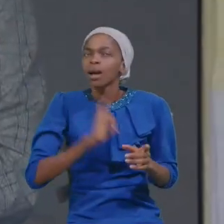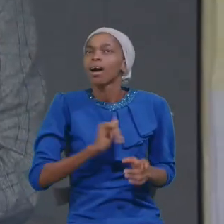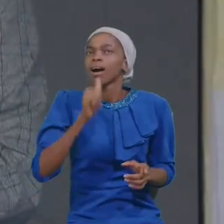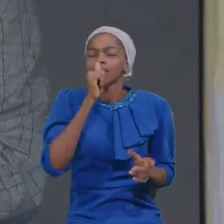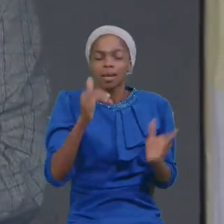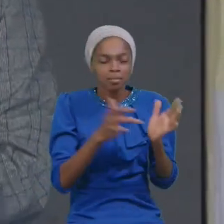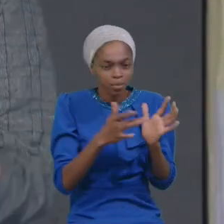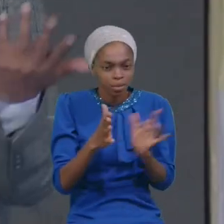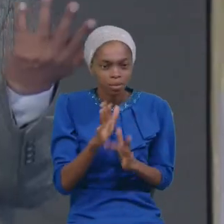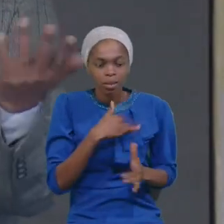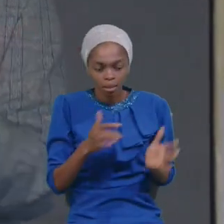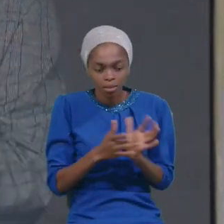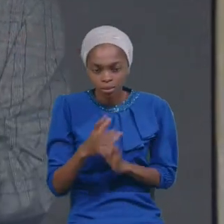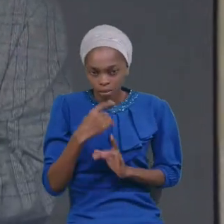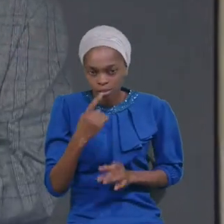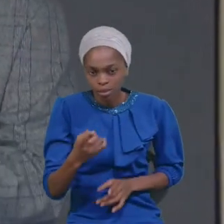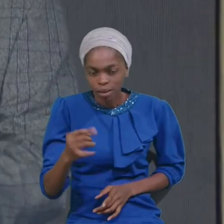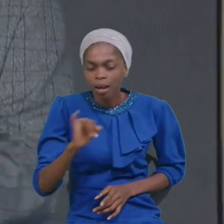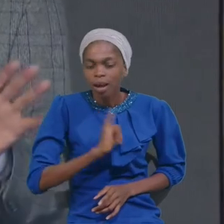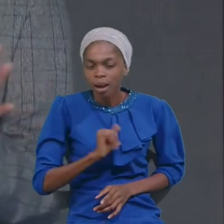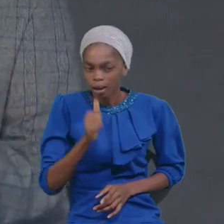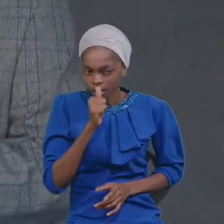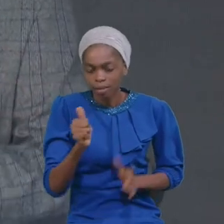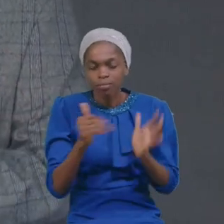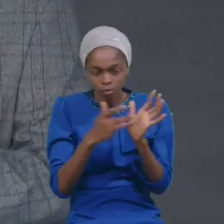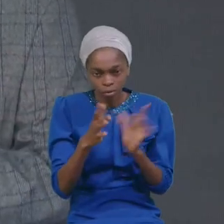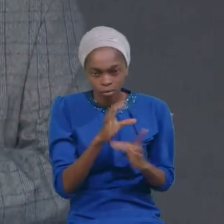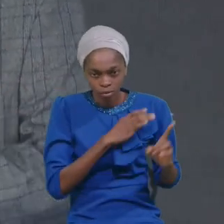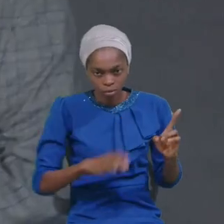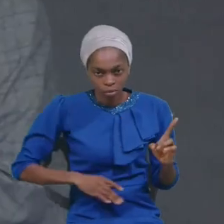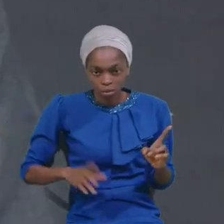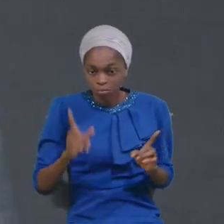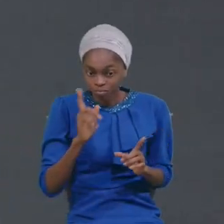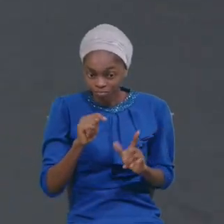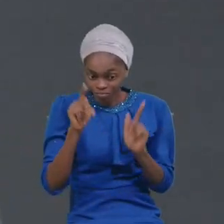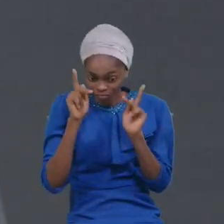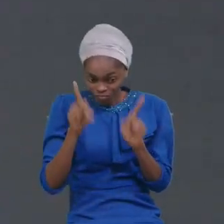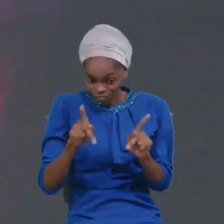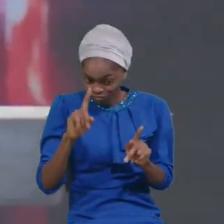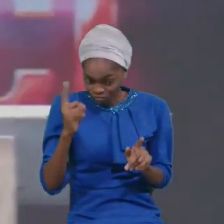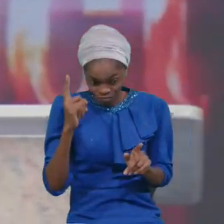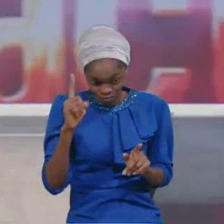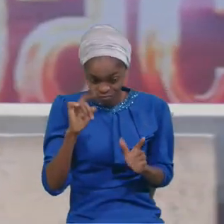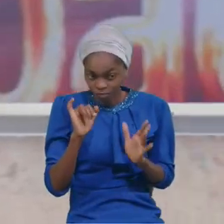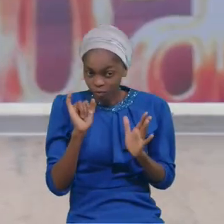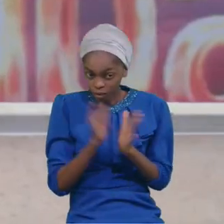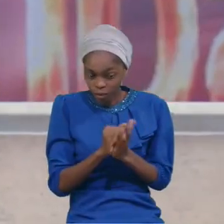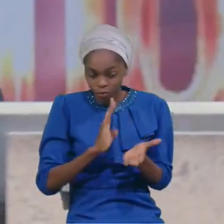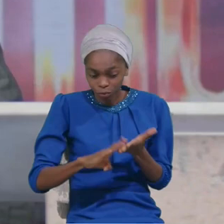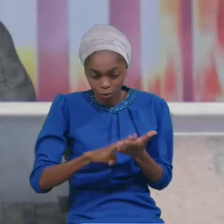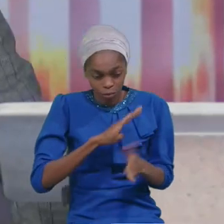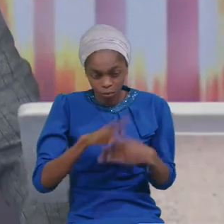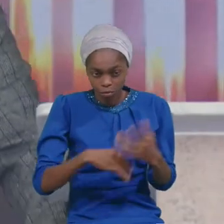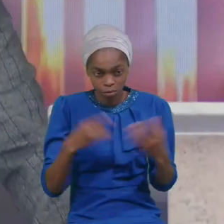all sin. The one that sets free. And the one that justifies. And I can justify you today